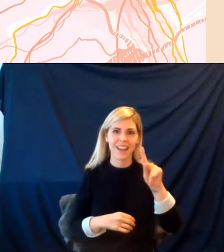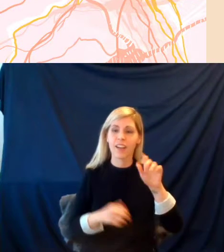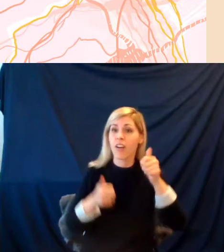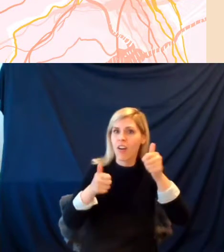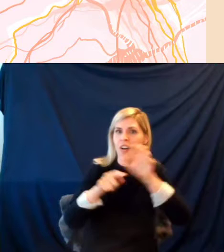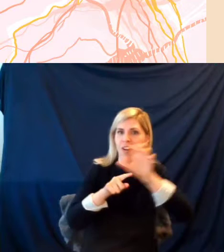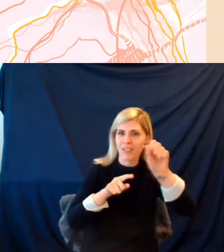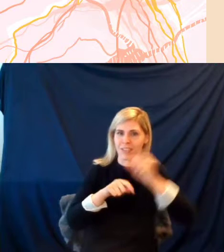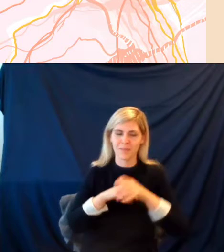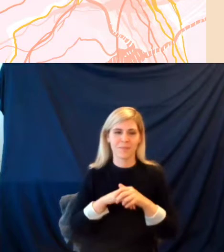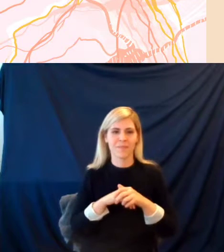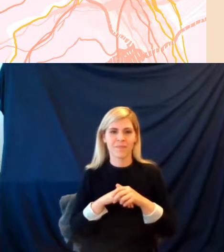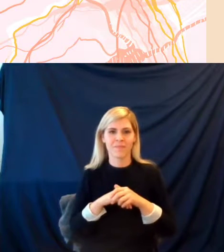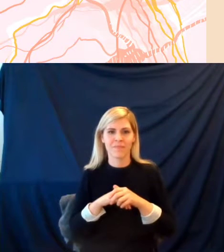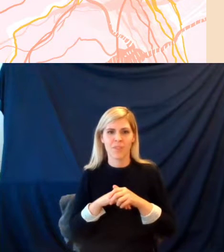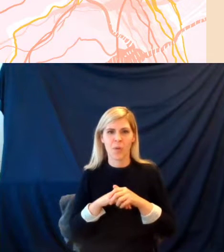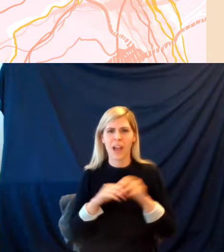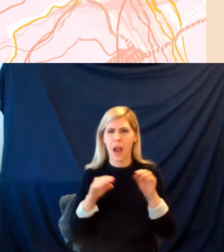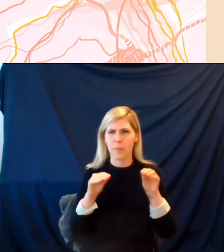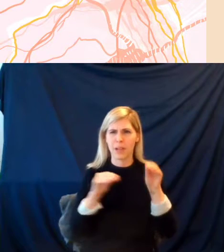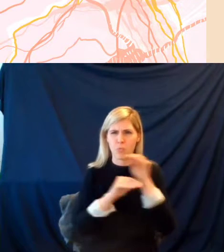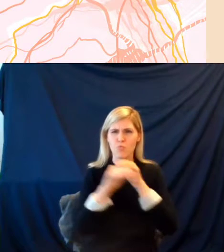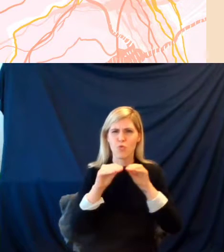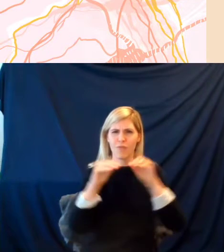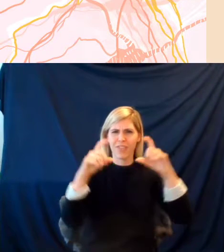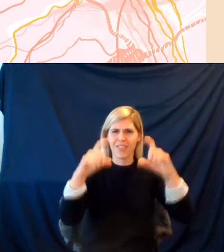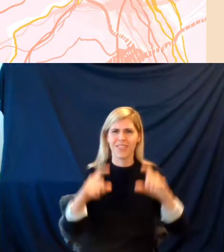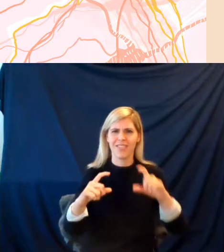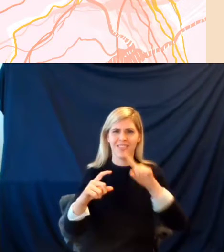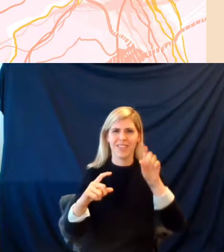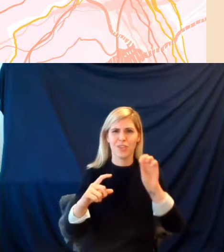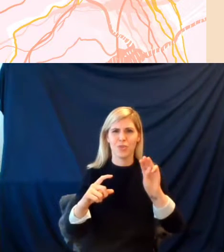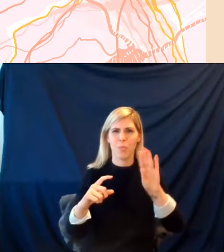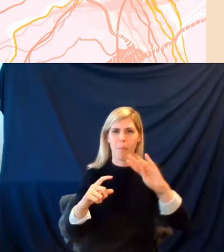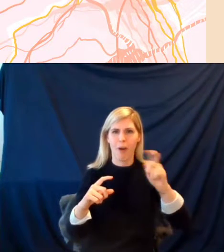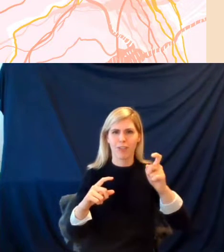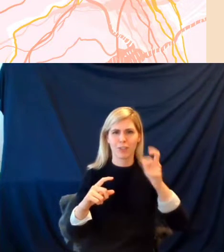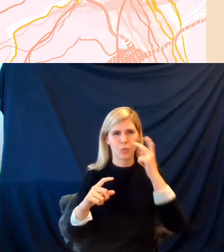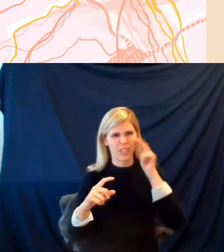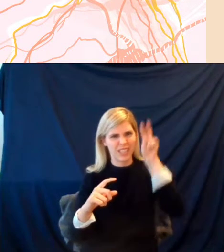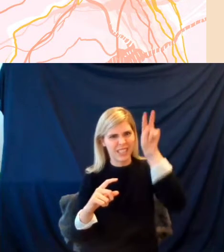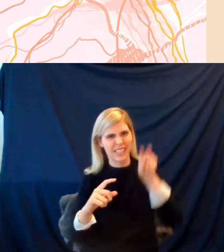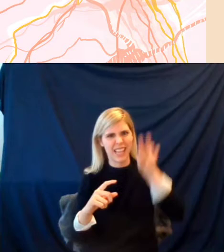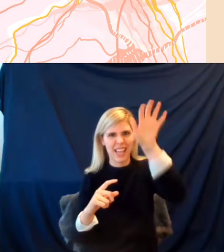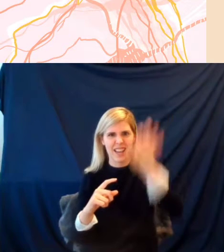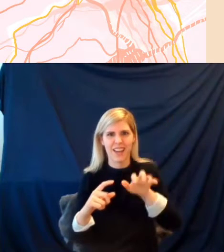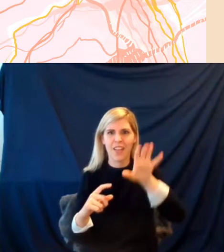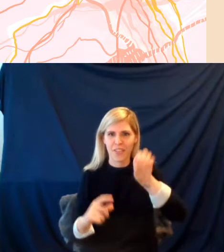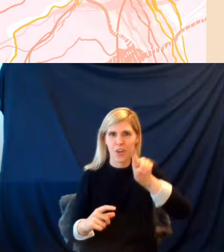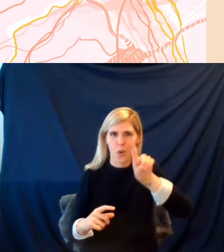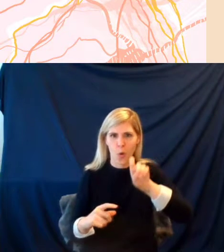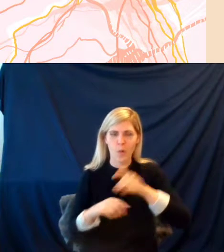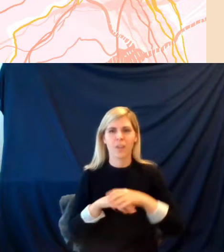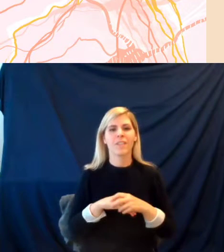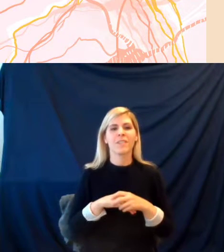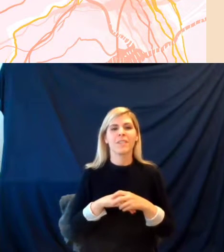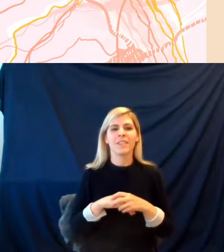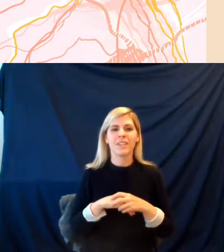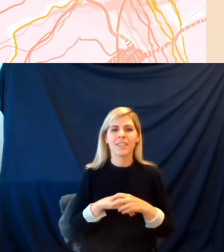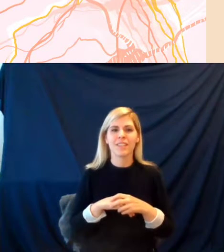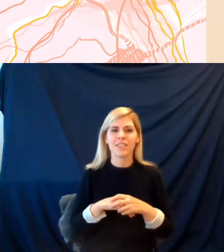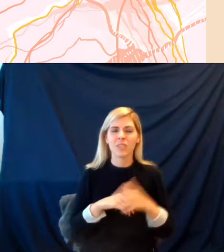Awesome. So let me just move this Zoom box down so that you guys can see these numbers. So as I was